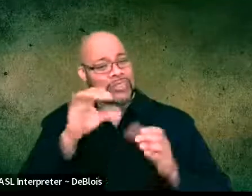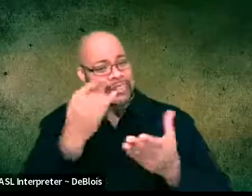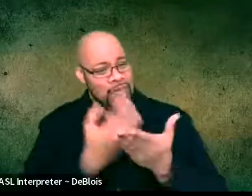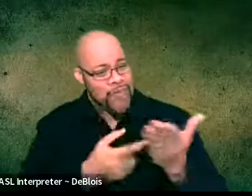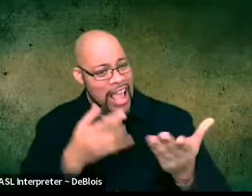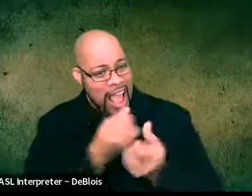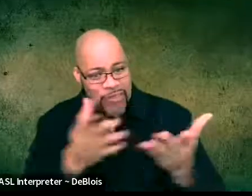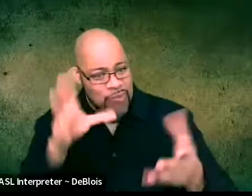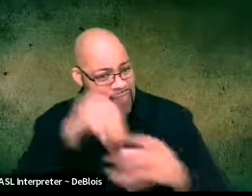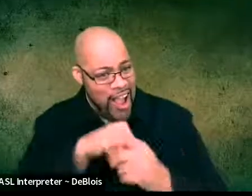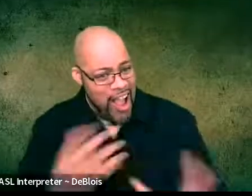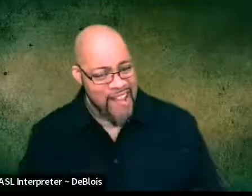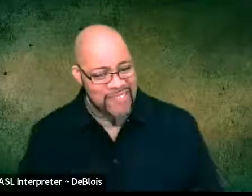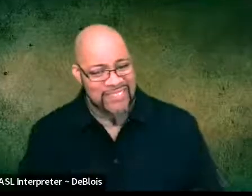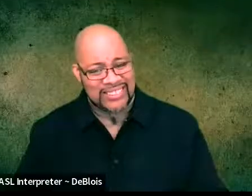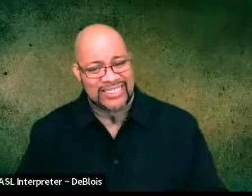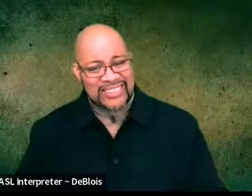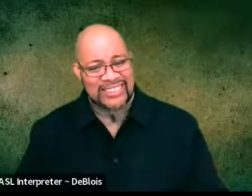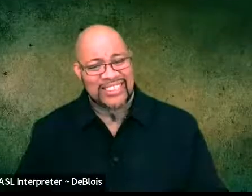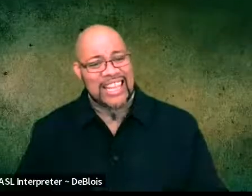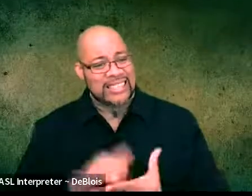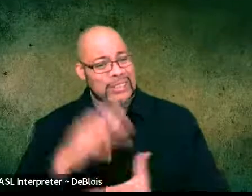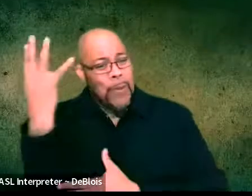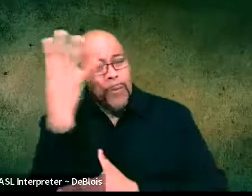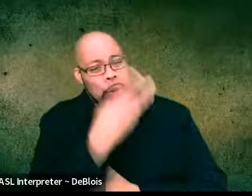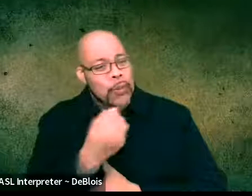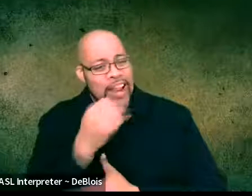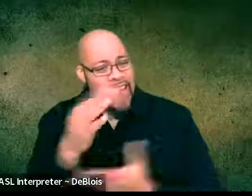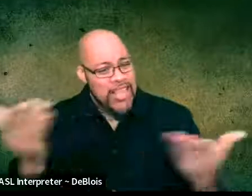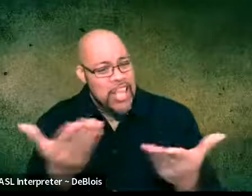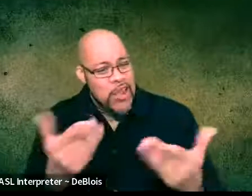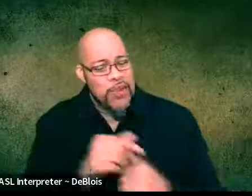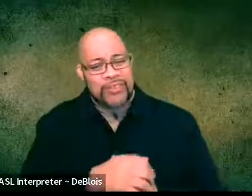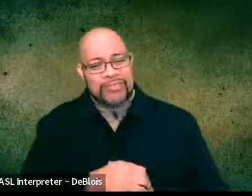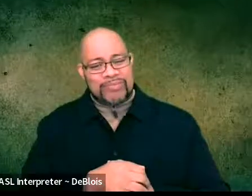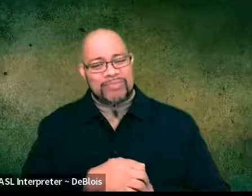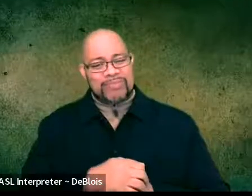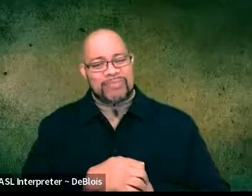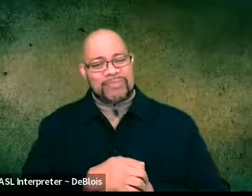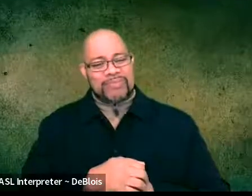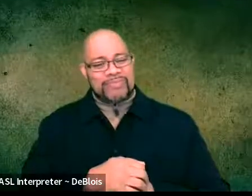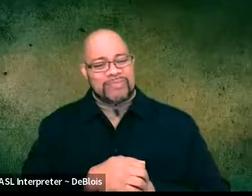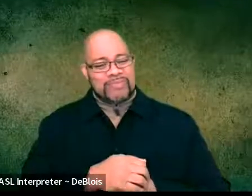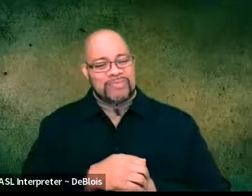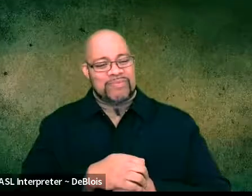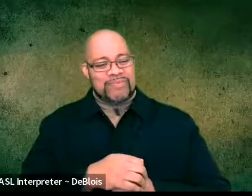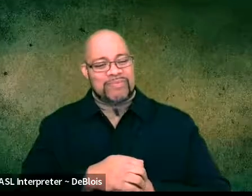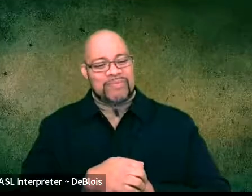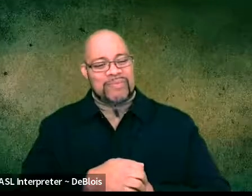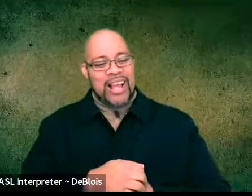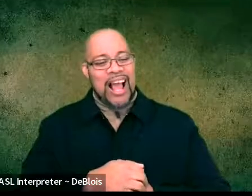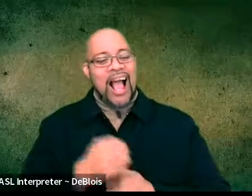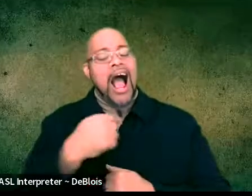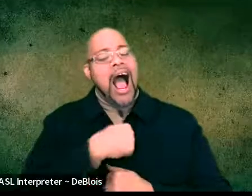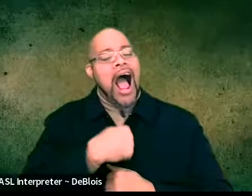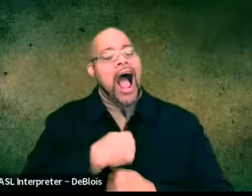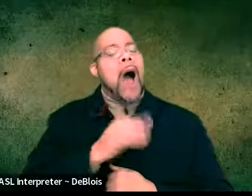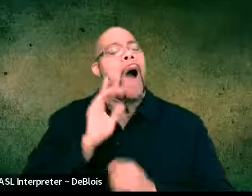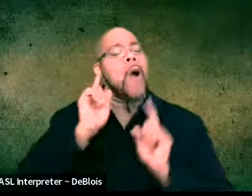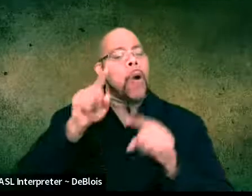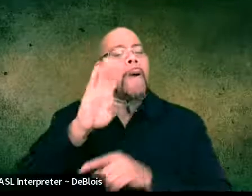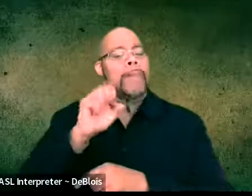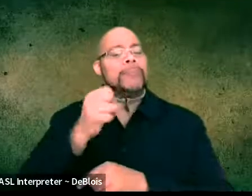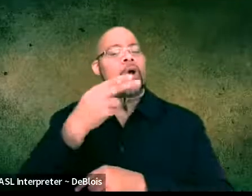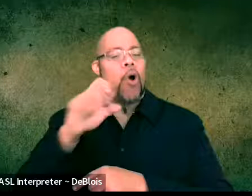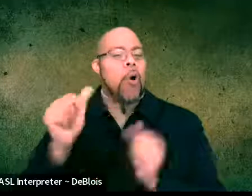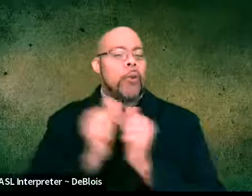everything. That's the beauty of being here and being like, But rolling. I'll be at Bims Hall too with